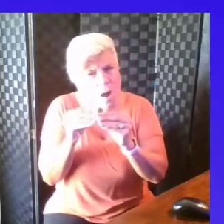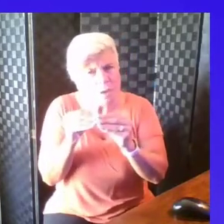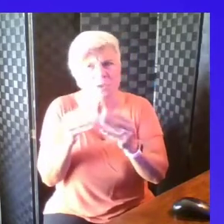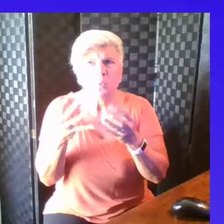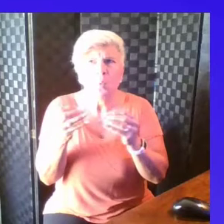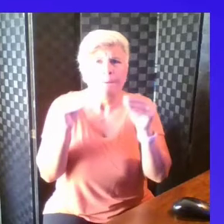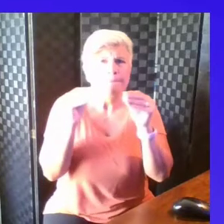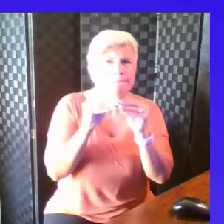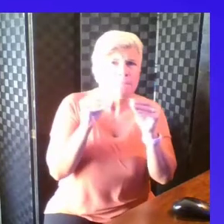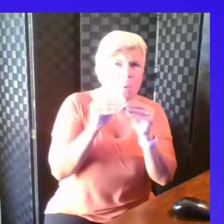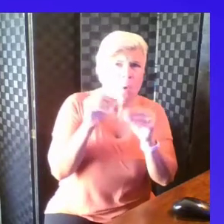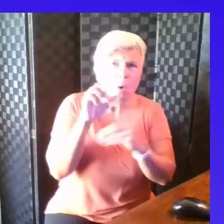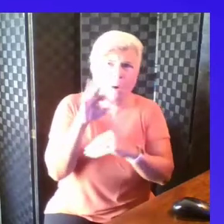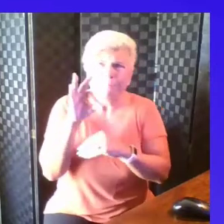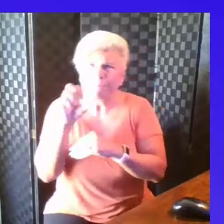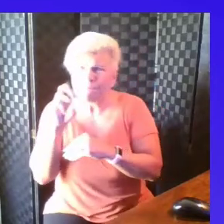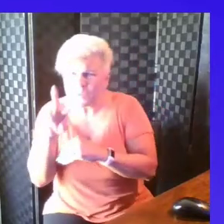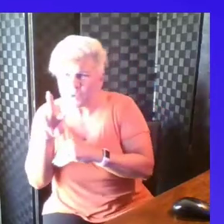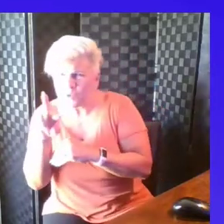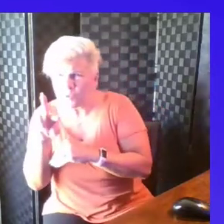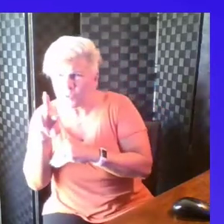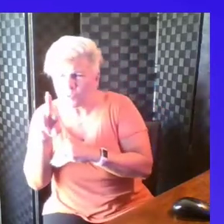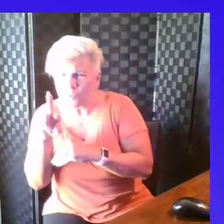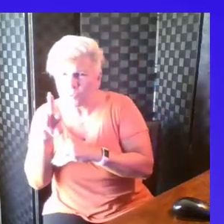more apples or fewer apples?